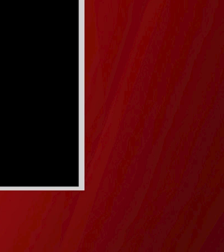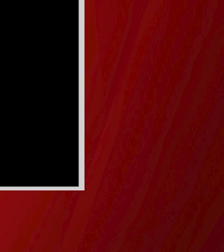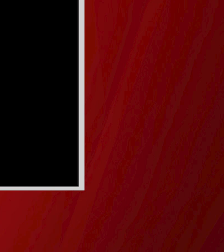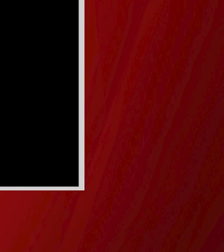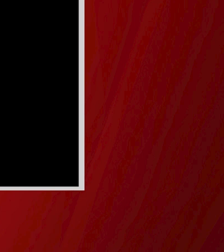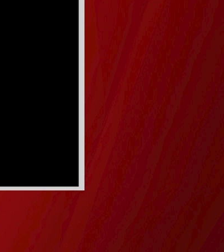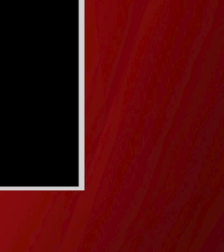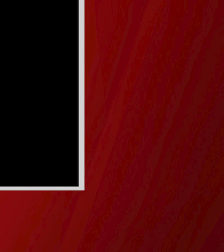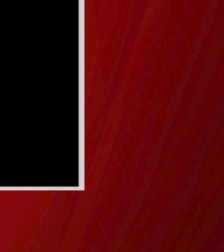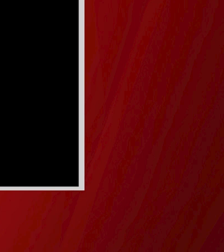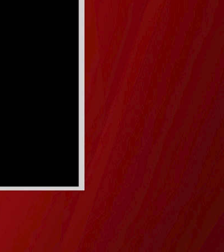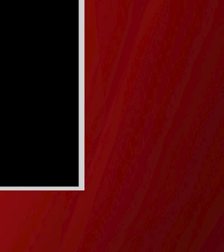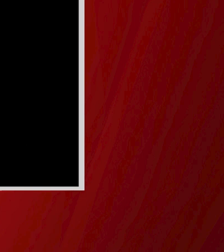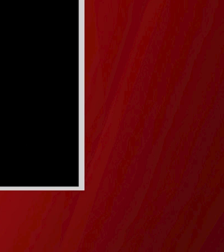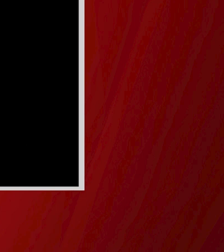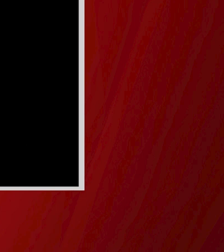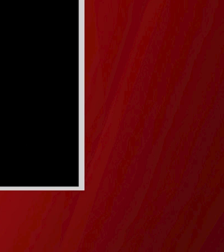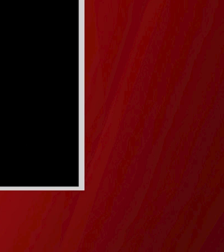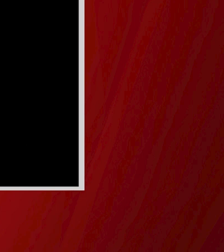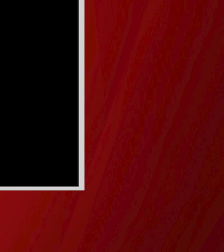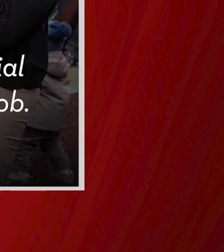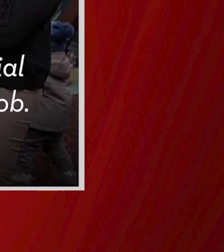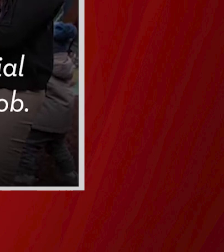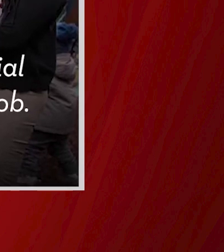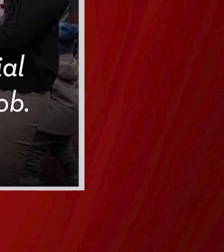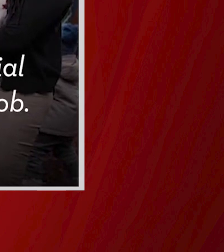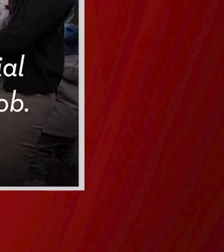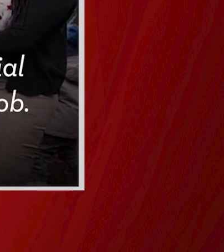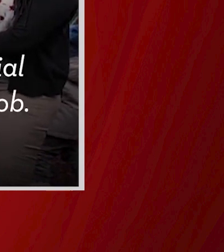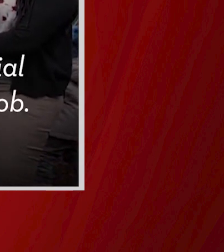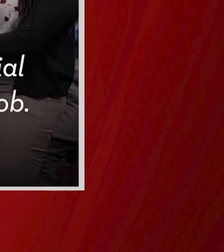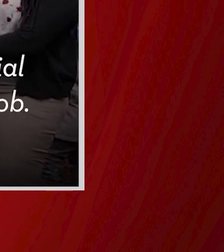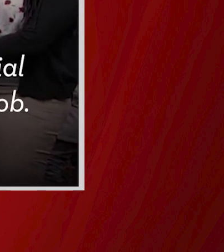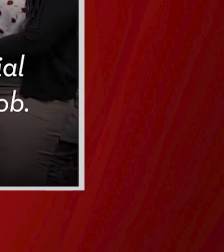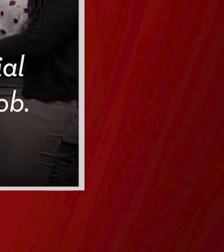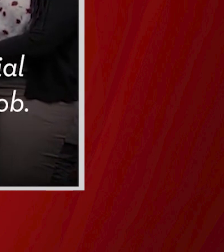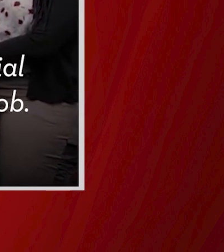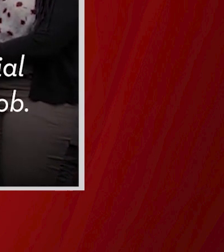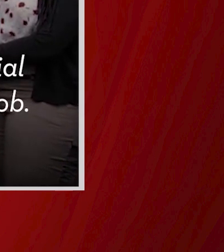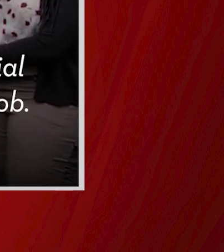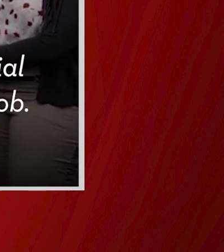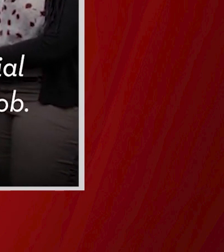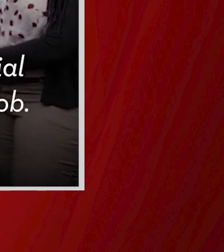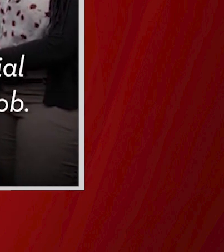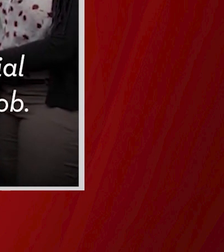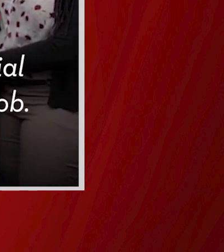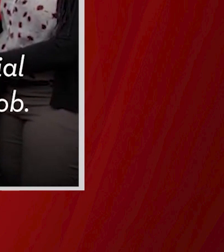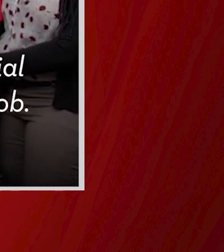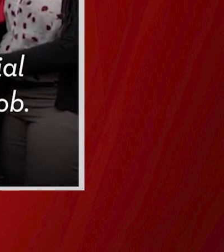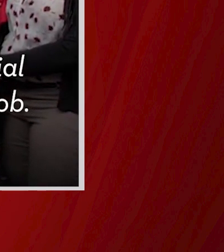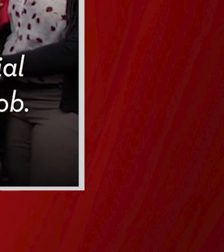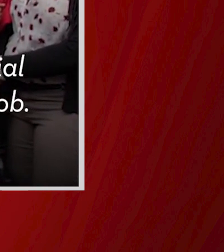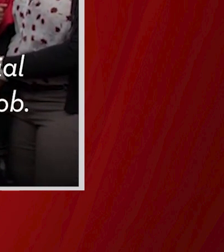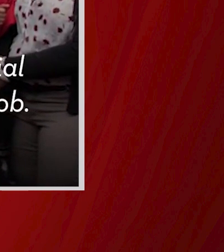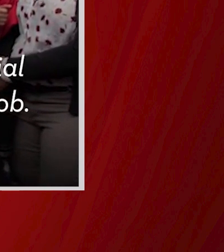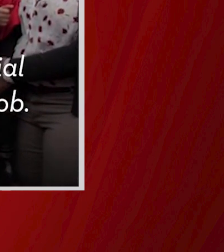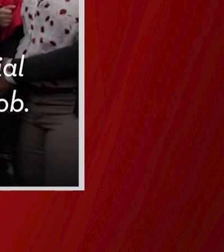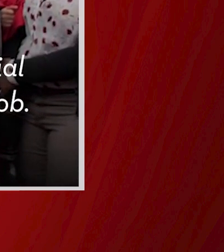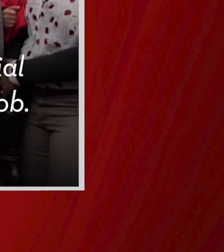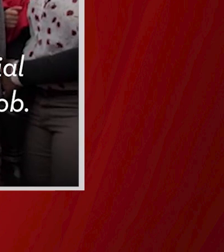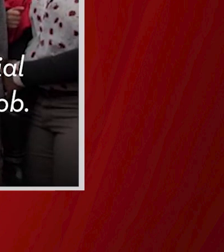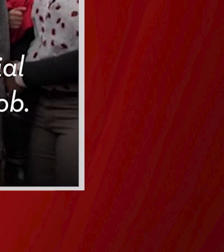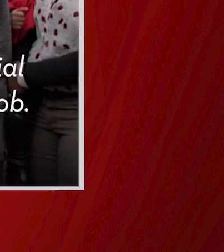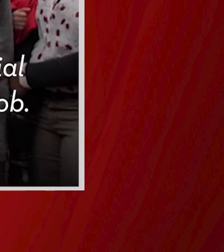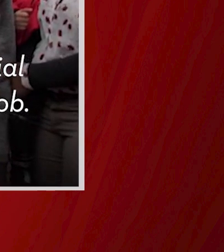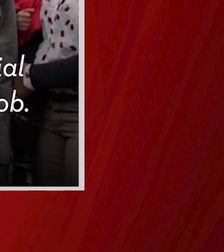1-844-796-2797 in English and Spanish. Remember, we urge you to stay home except if you need